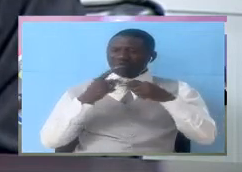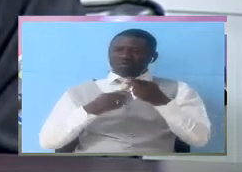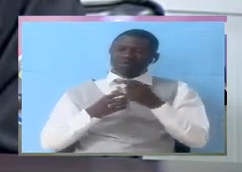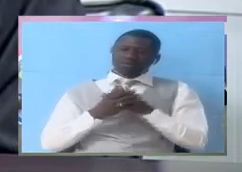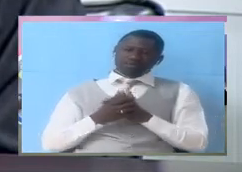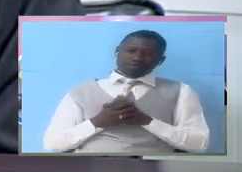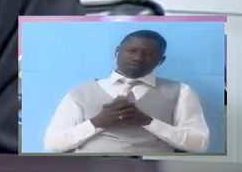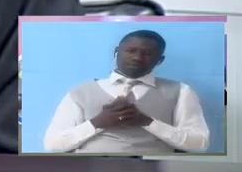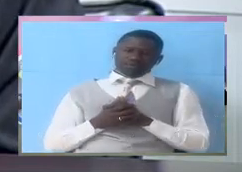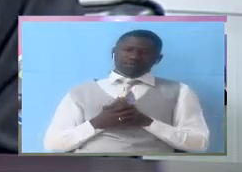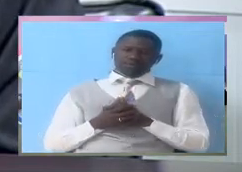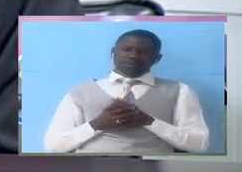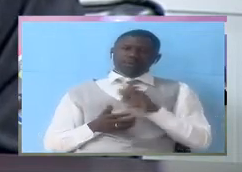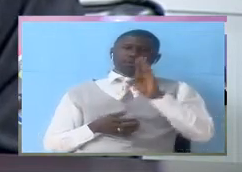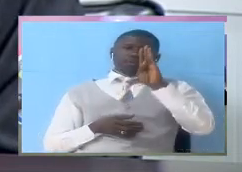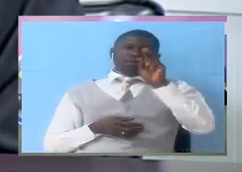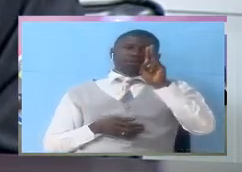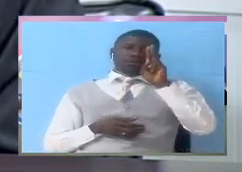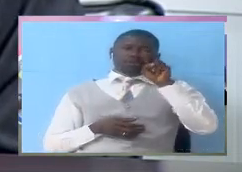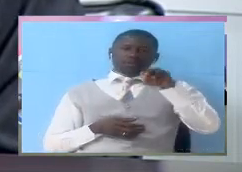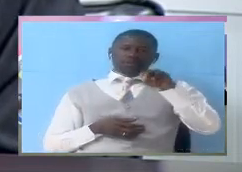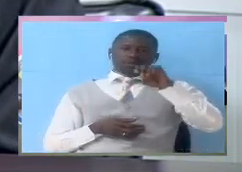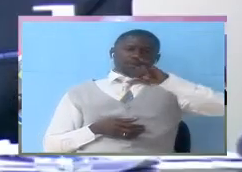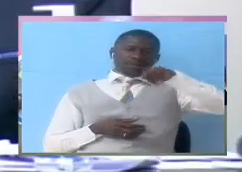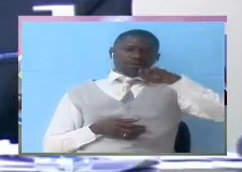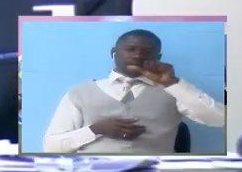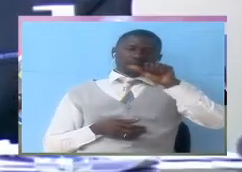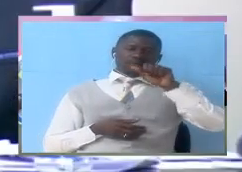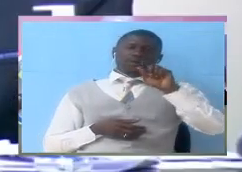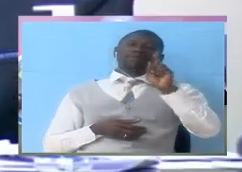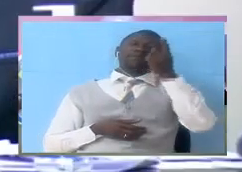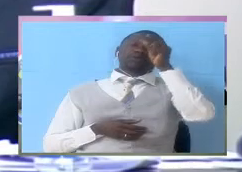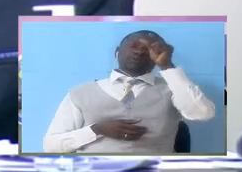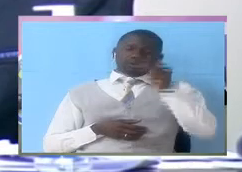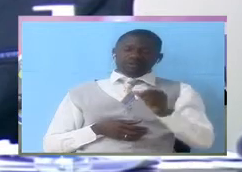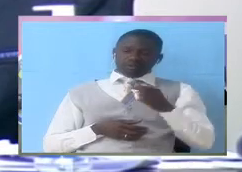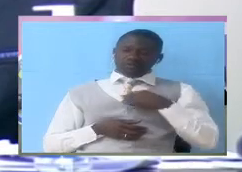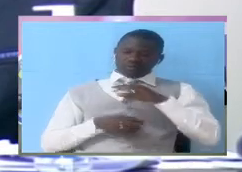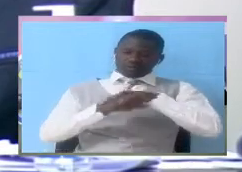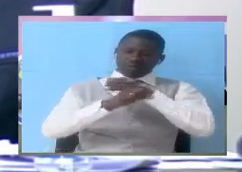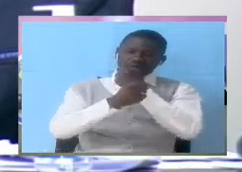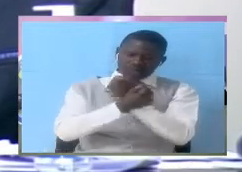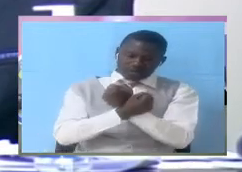Bunja Dabo was one of the first to be arrested. Bunja Dabo, mom linjika japa.